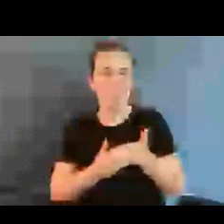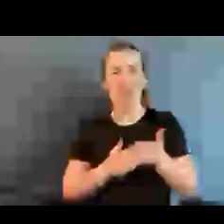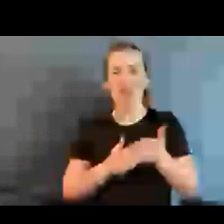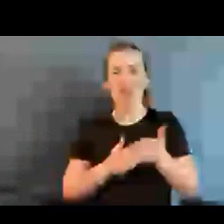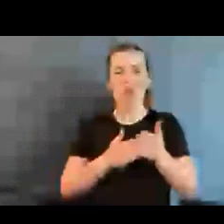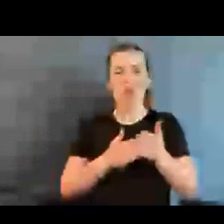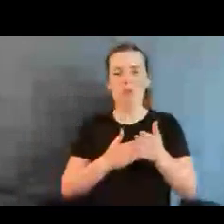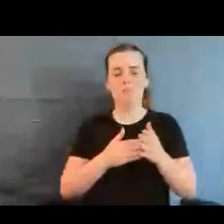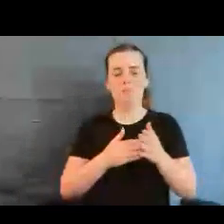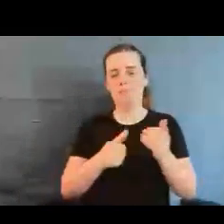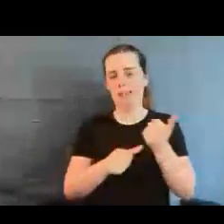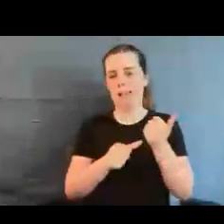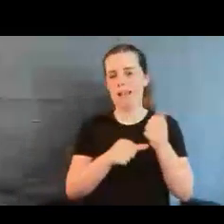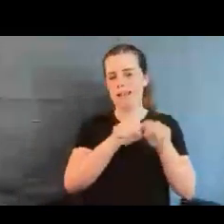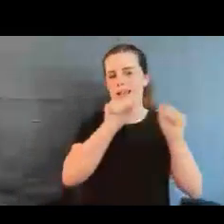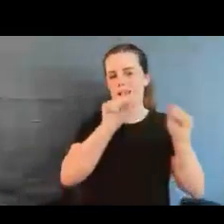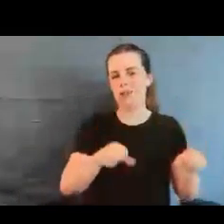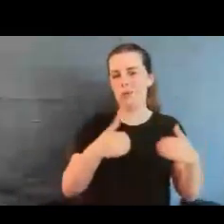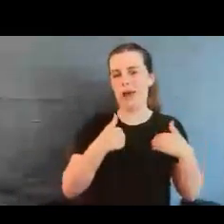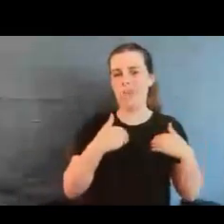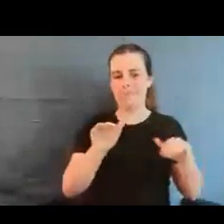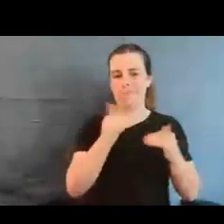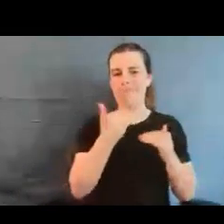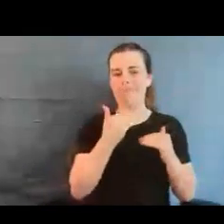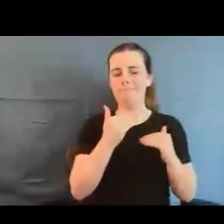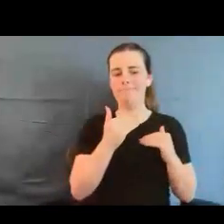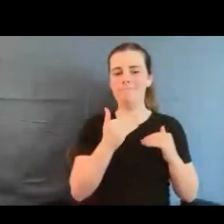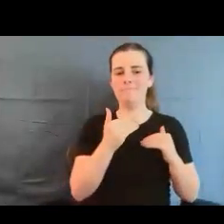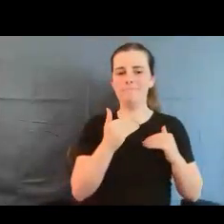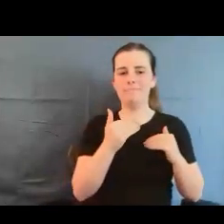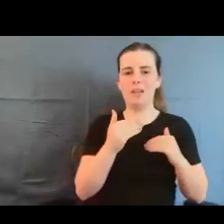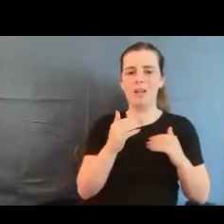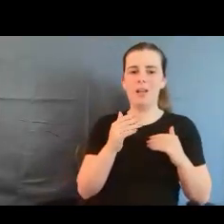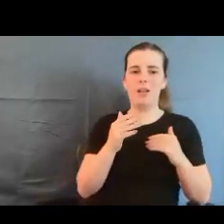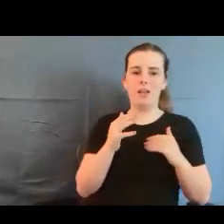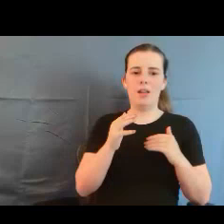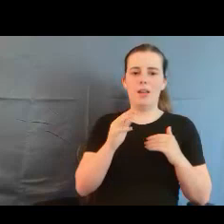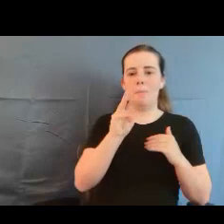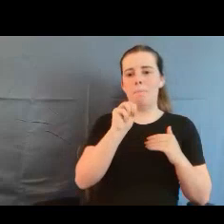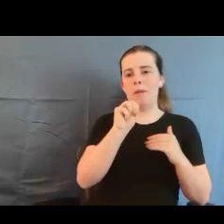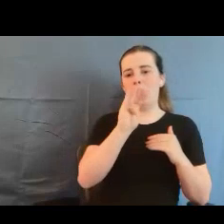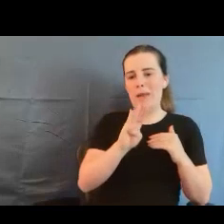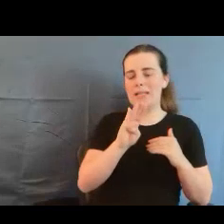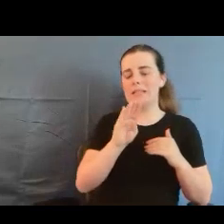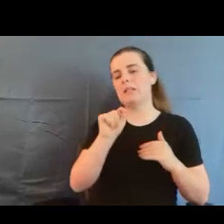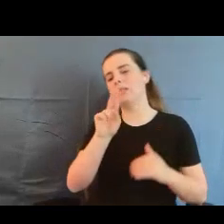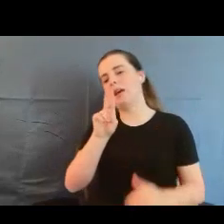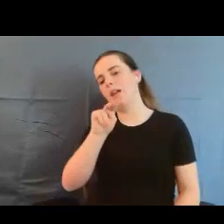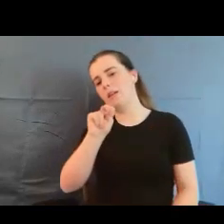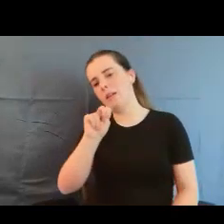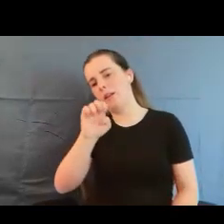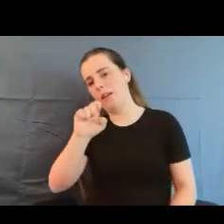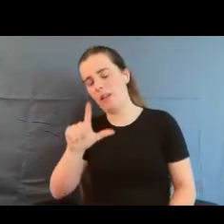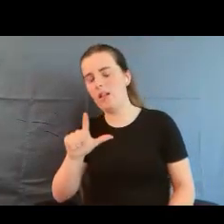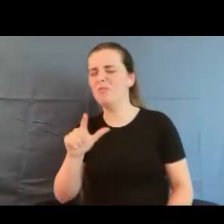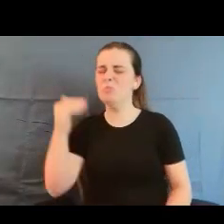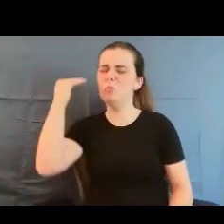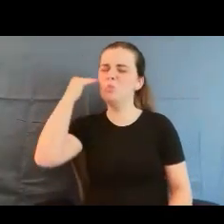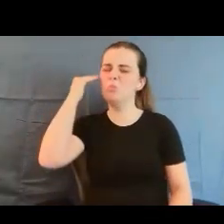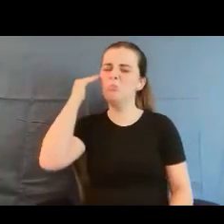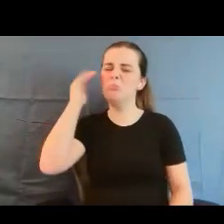So Hidden Peak, Mineral Basin's not crude, I guess, Tunnel and Hidden Peak again. So just be aware of that. It can be